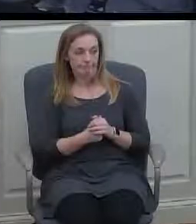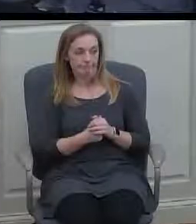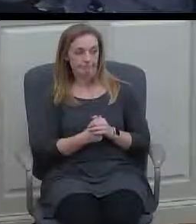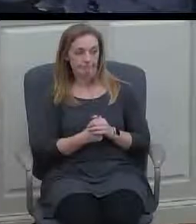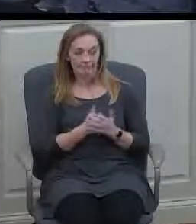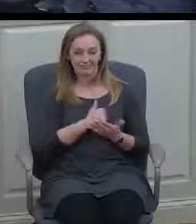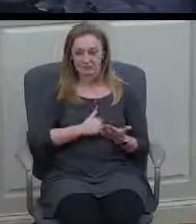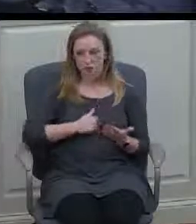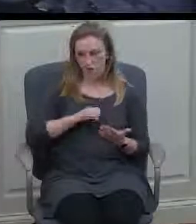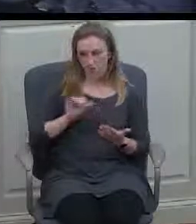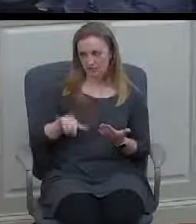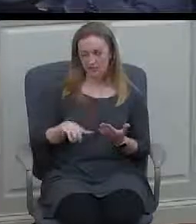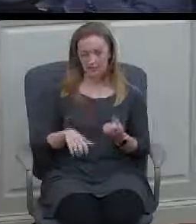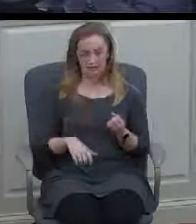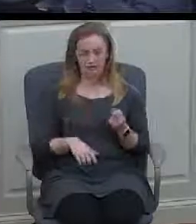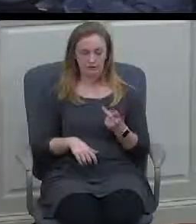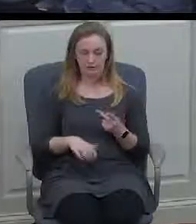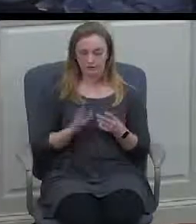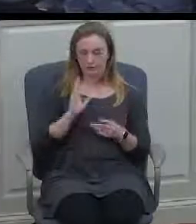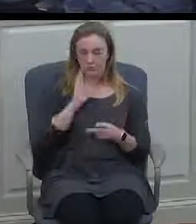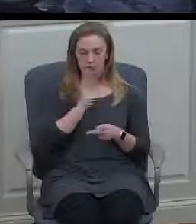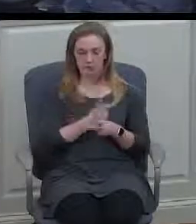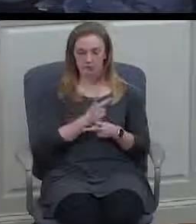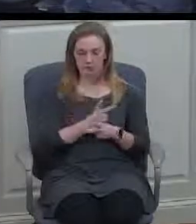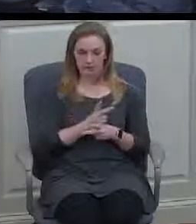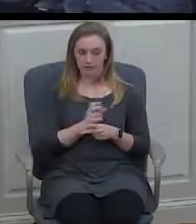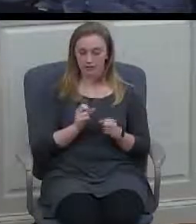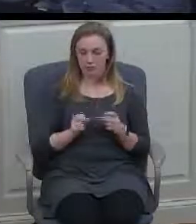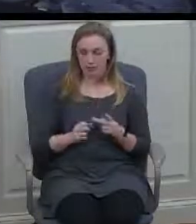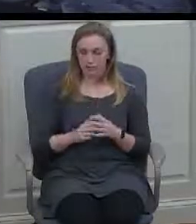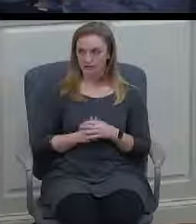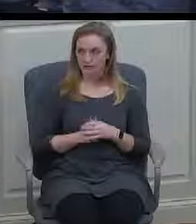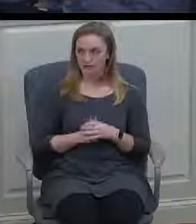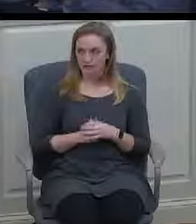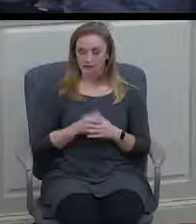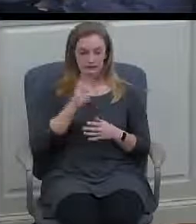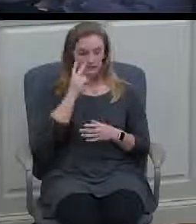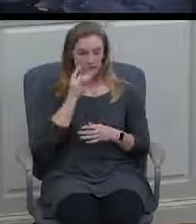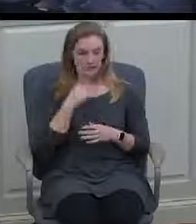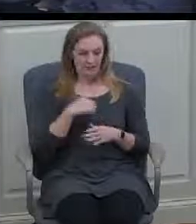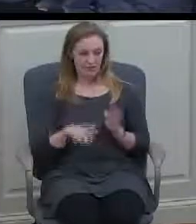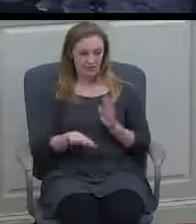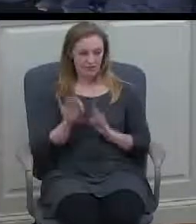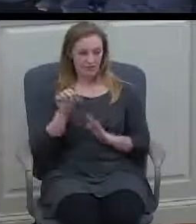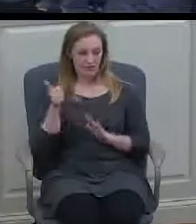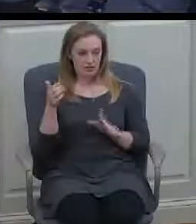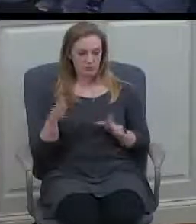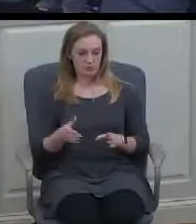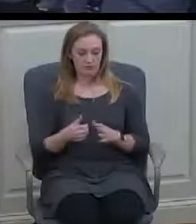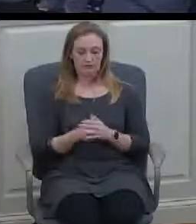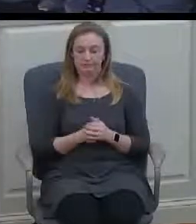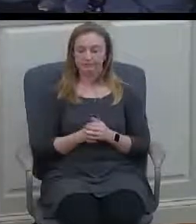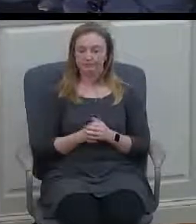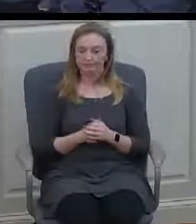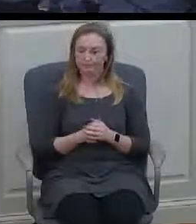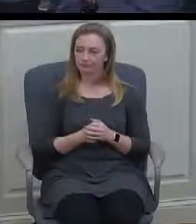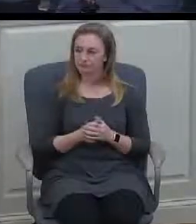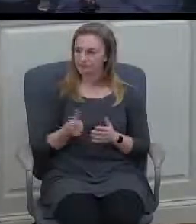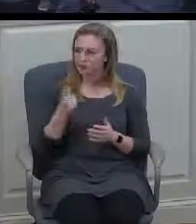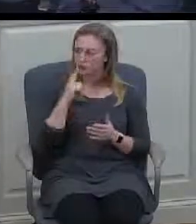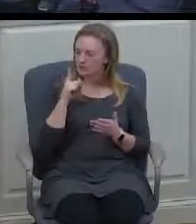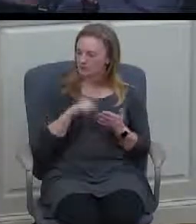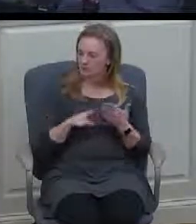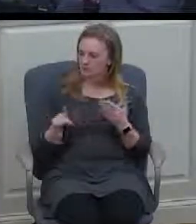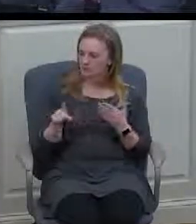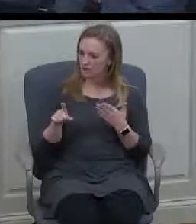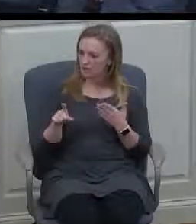Sorry about that. We'll get that teed up. You said I'll see check if I for can't find planning them and from zoning? someone else. You mean DAB? Did you say check for